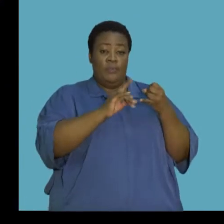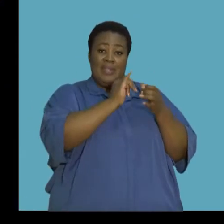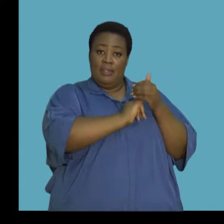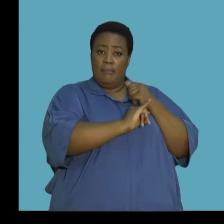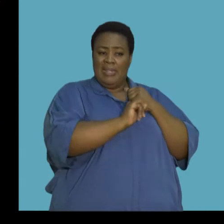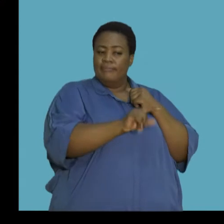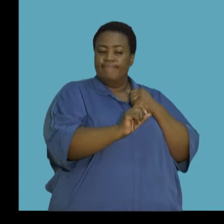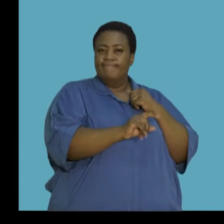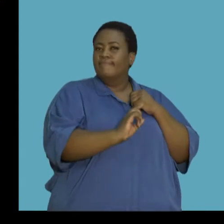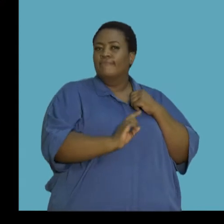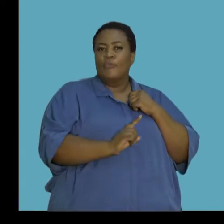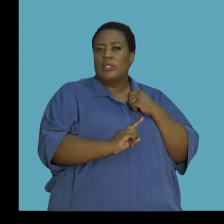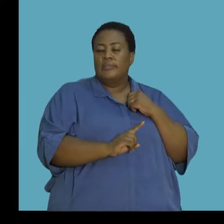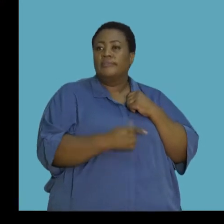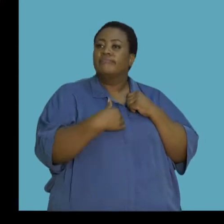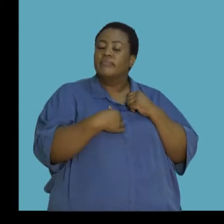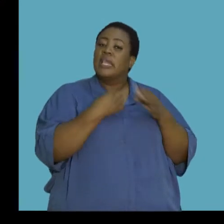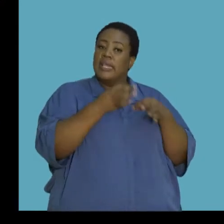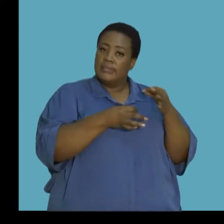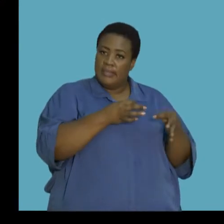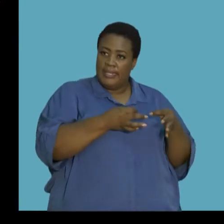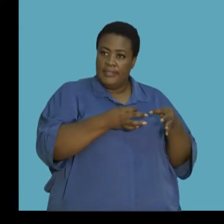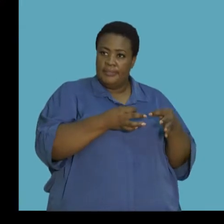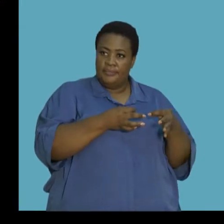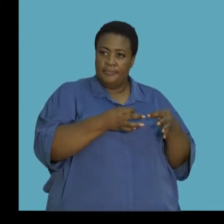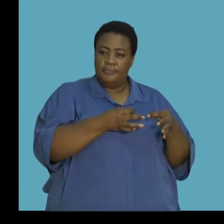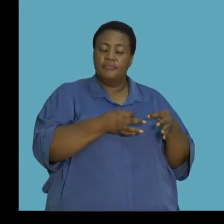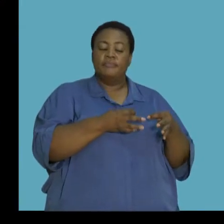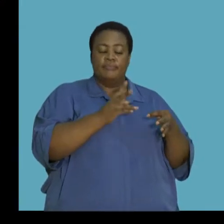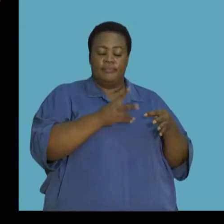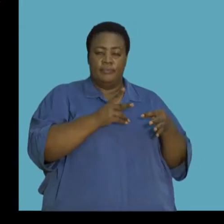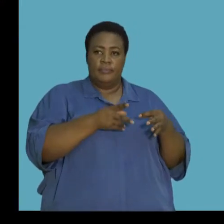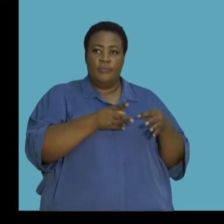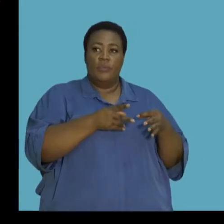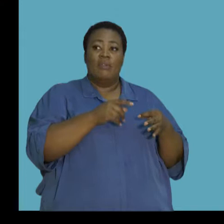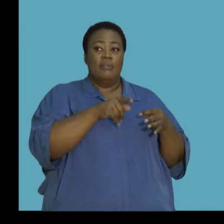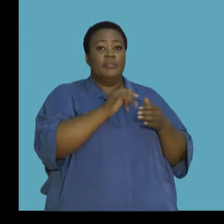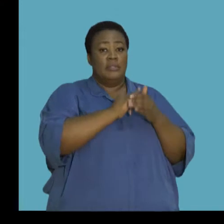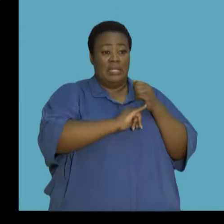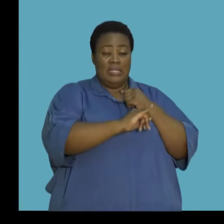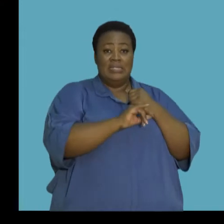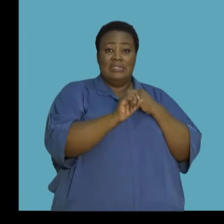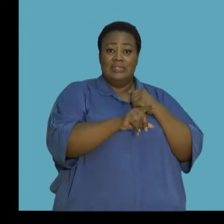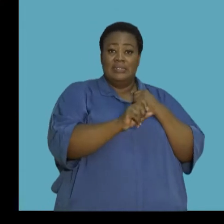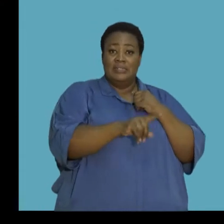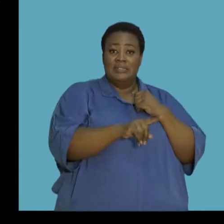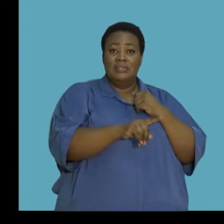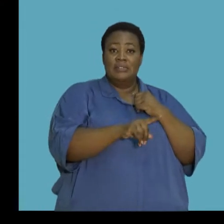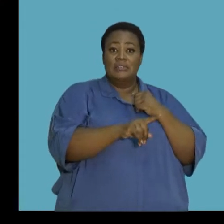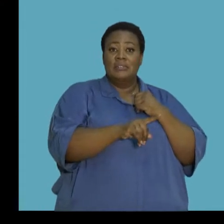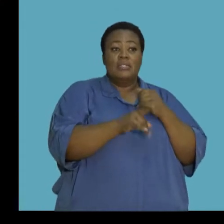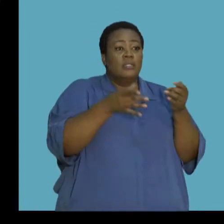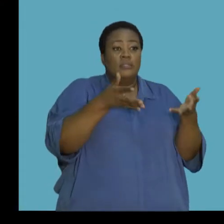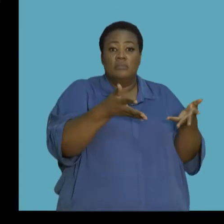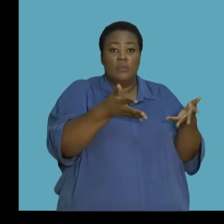variable? Again, I'll explain this once we get through this slide. An independent variable is exactly